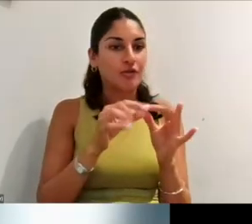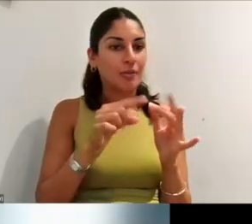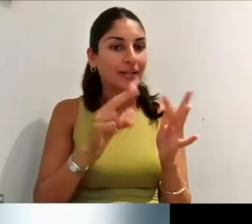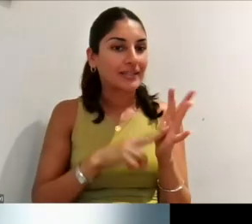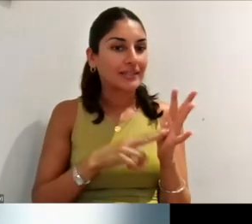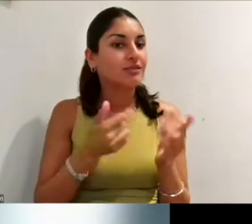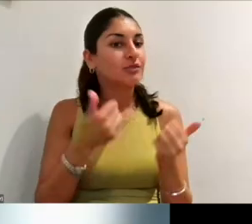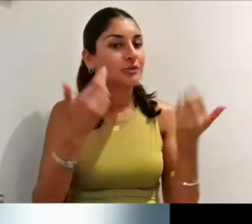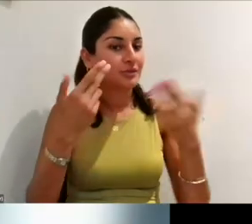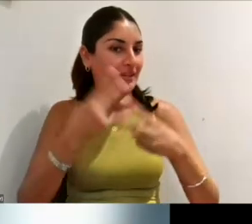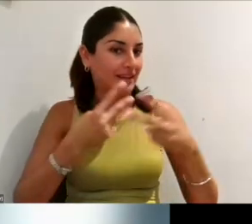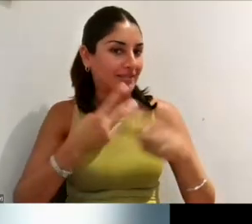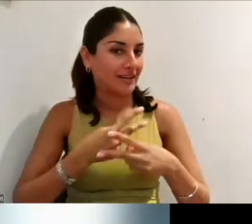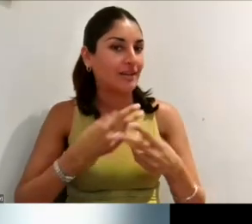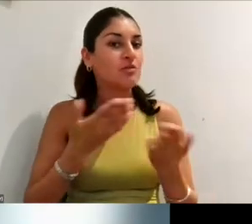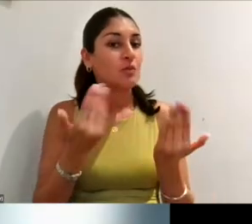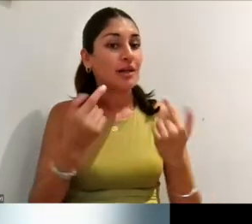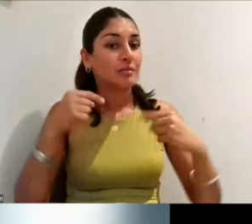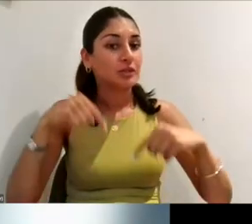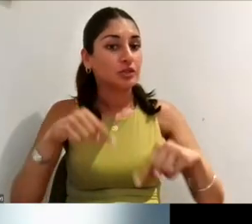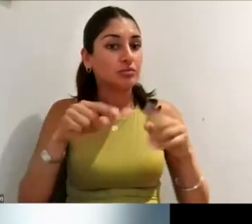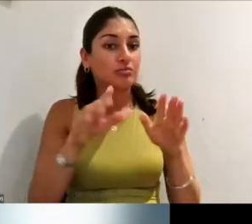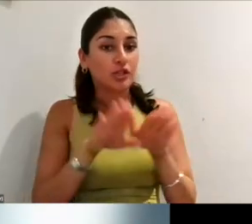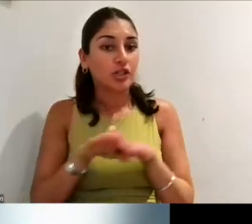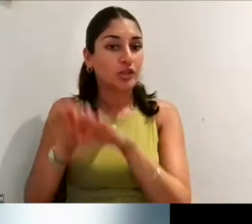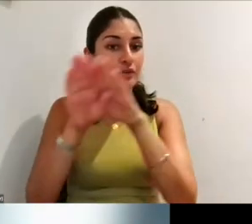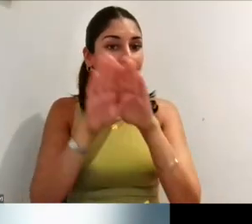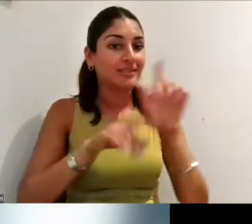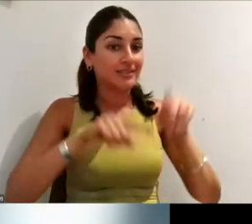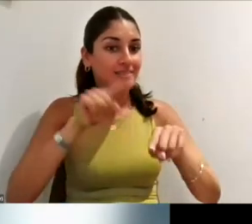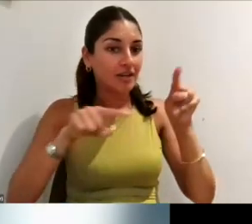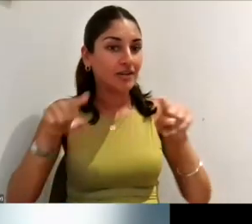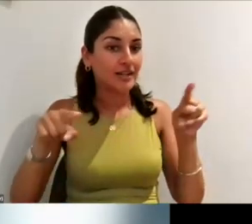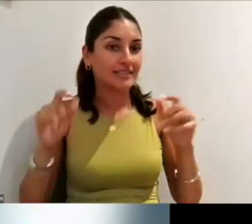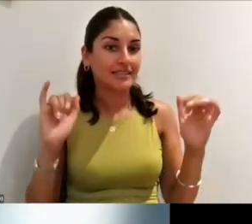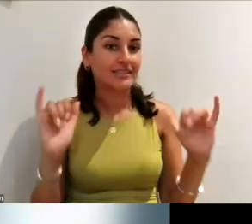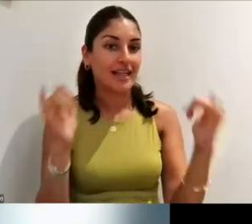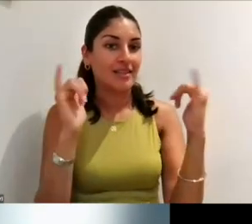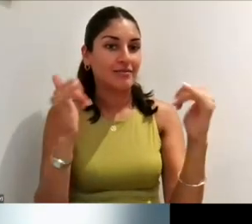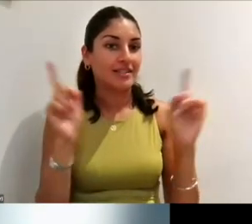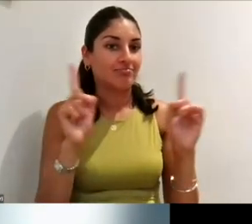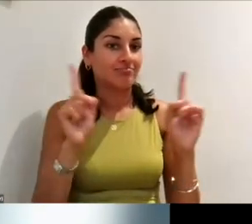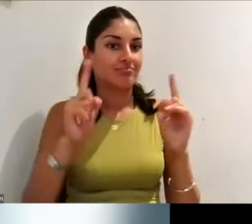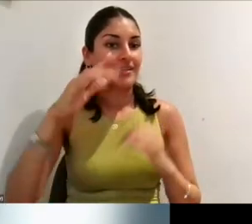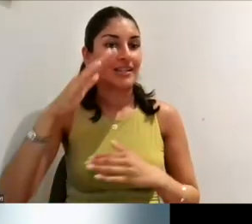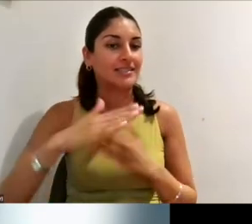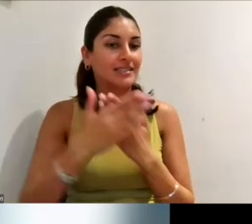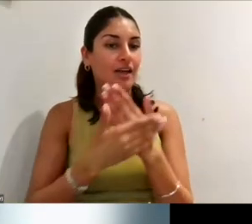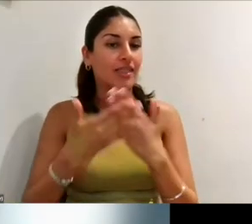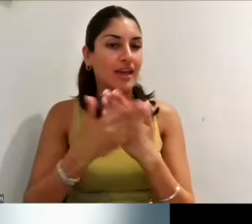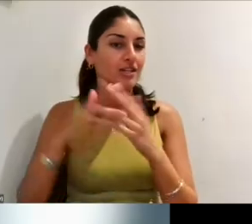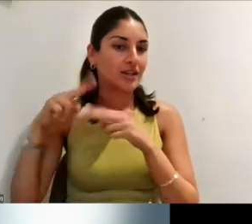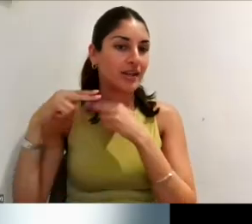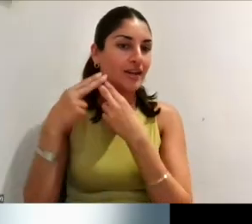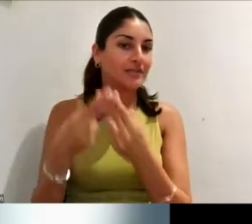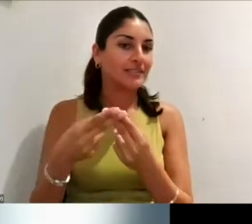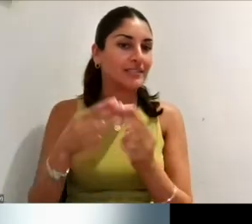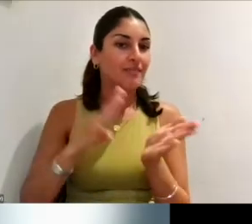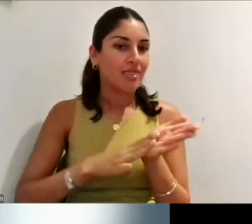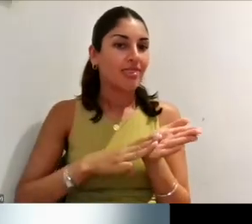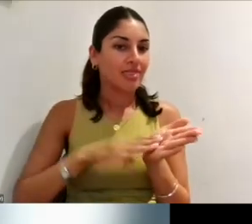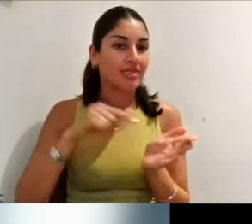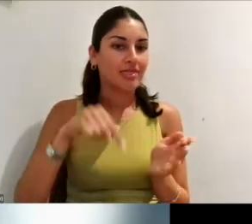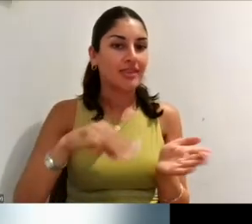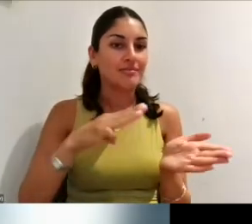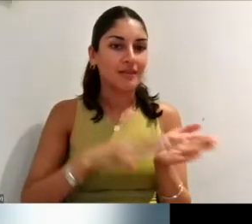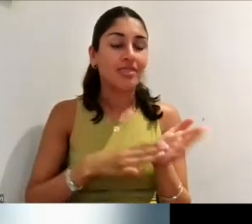So, welcome to Unity Diversity. We're celebrating South Asian Heritage Month, and so thank you to